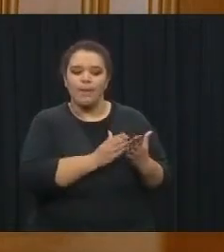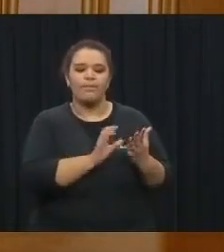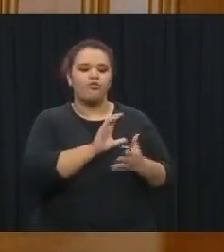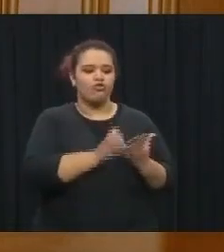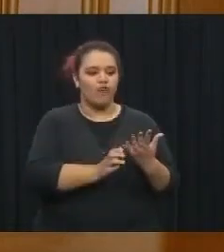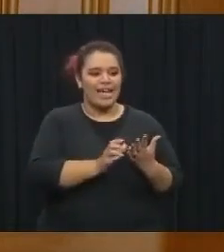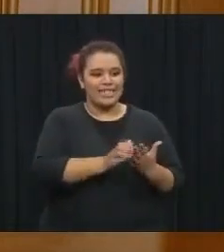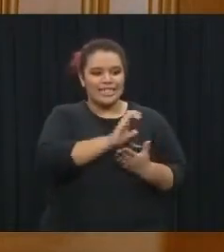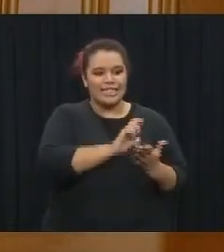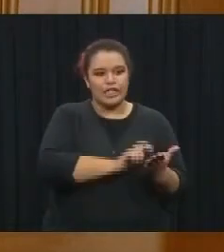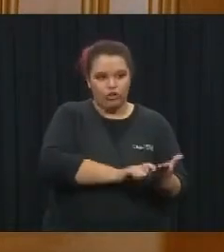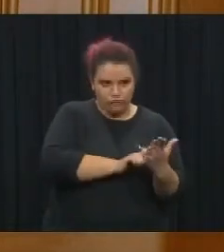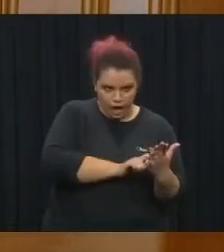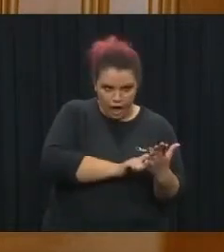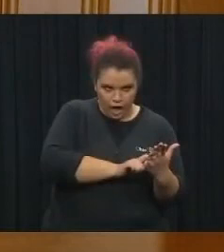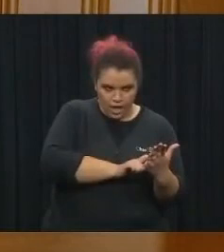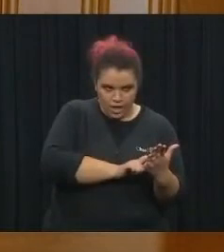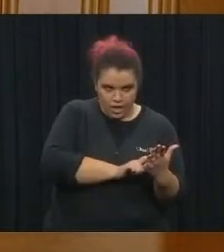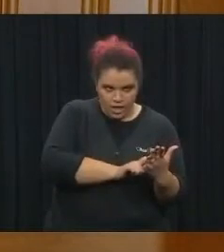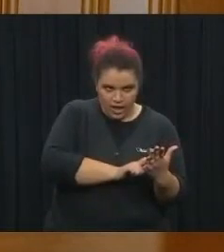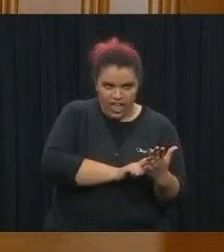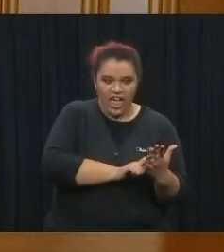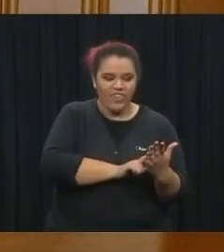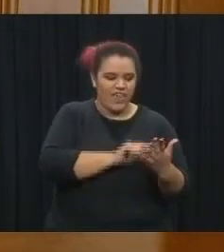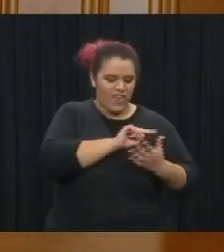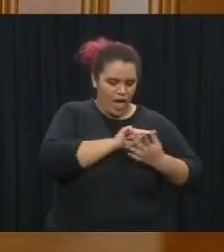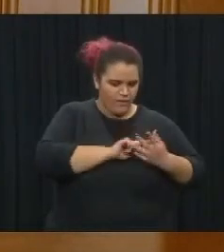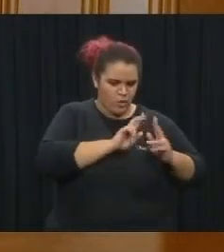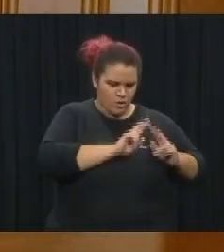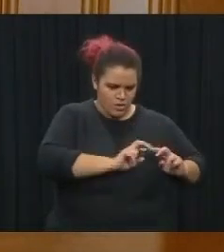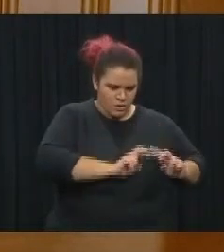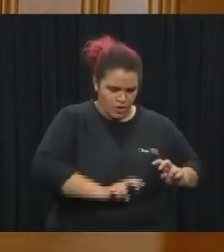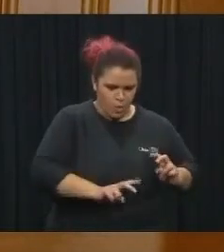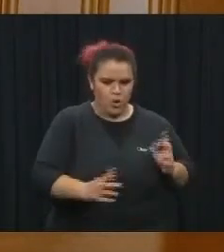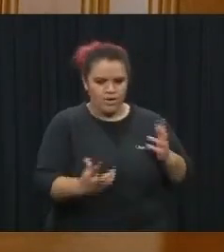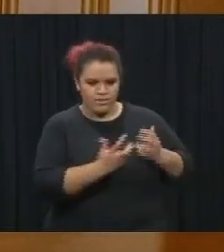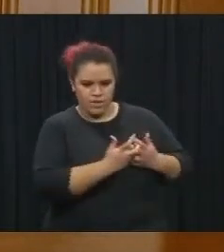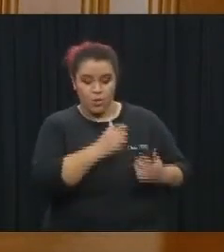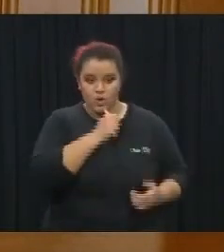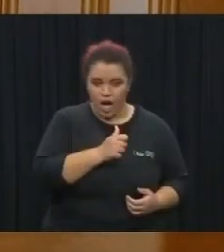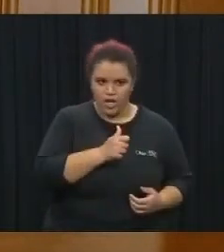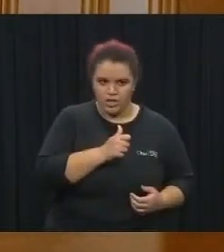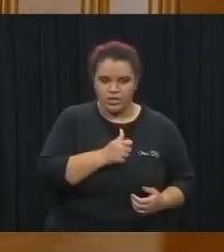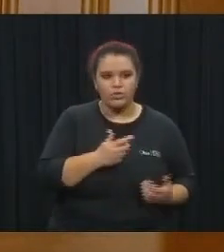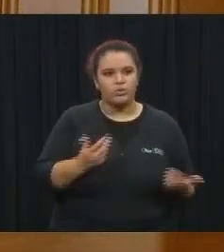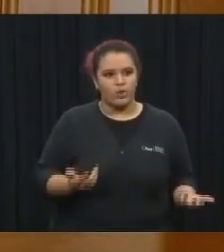then it's fact specific whether they're violating it or not. Thank you, Governor.